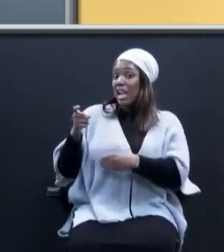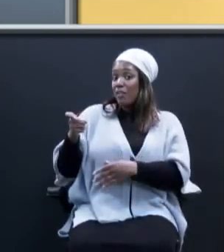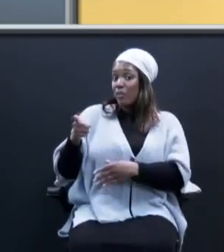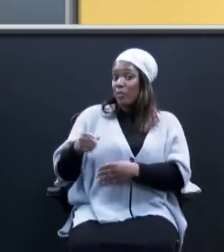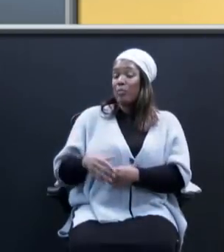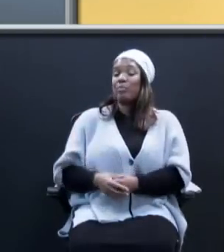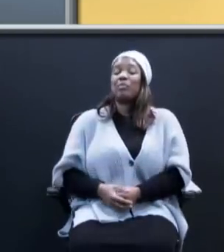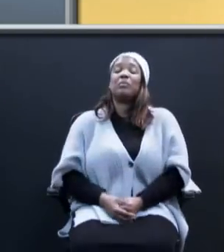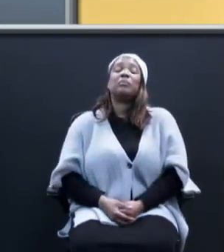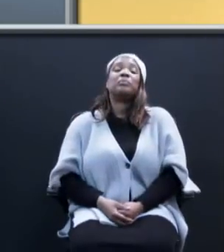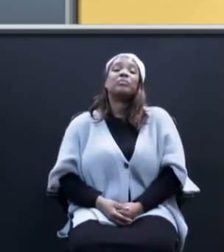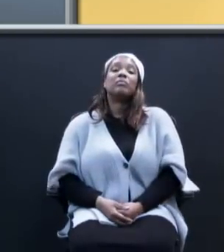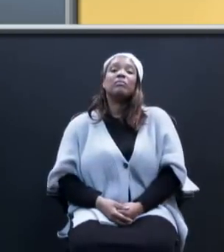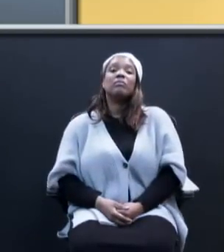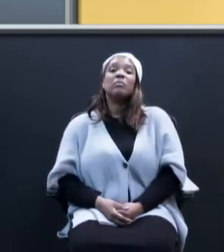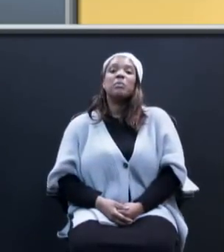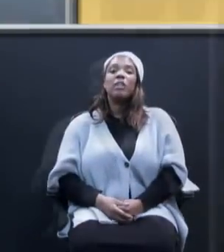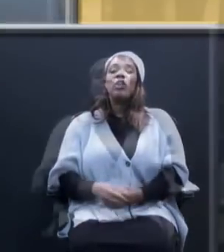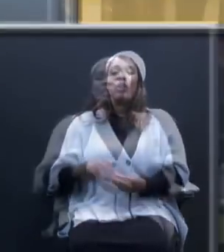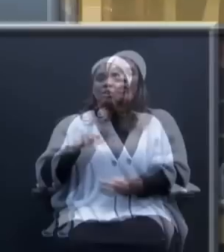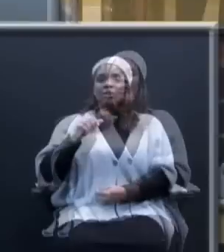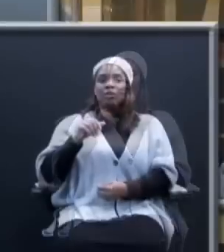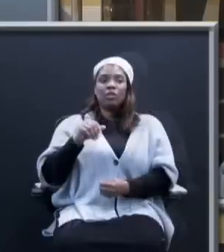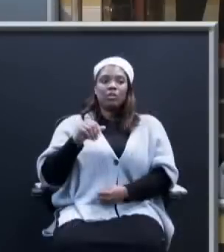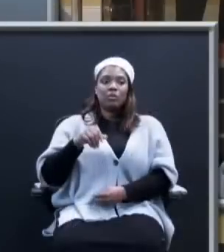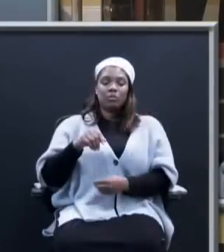to the 25th chapter of Leviticus.